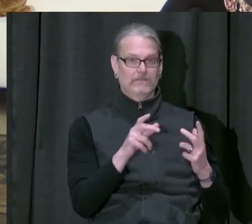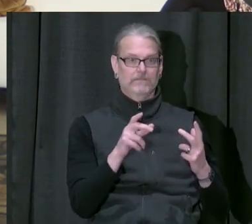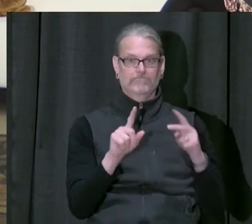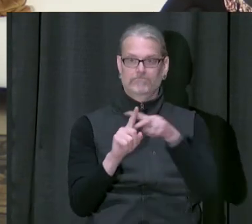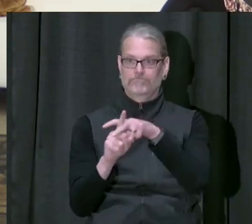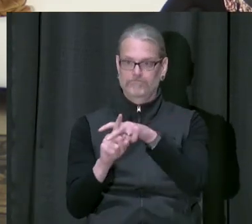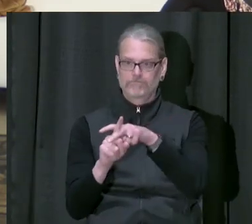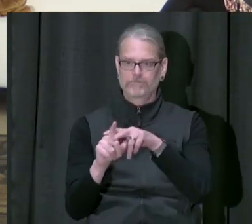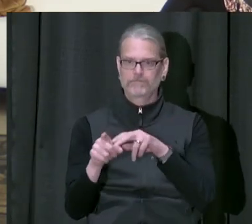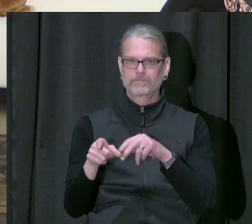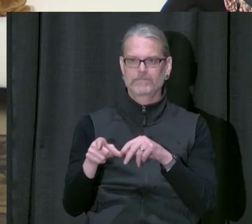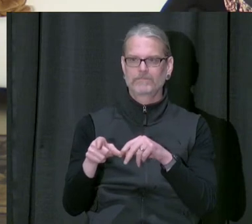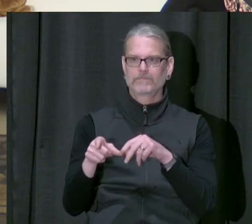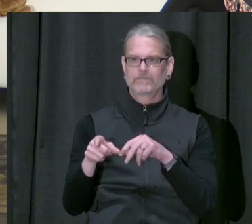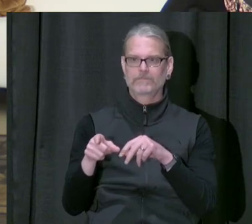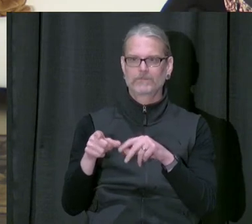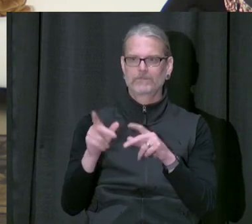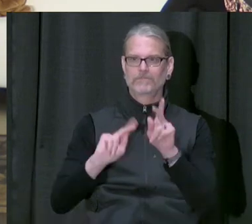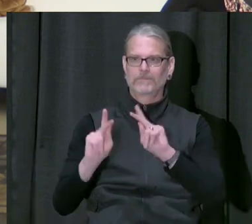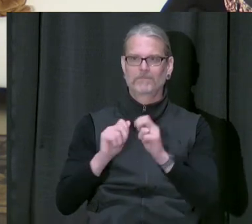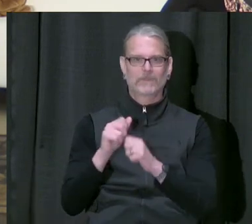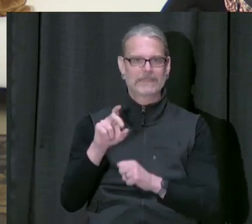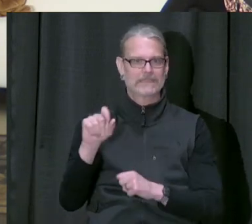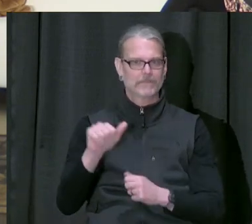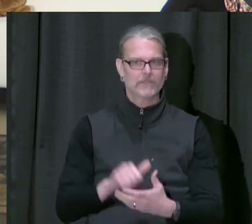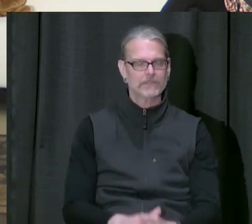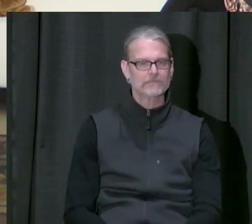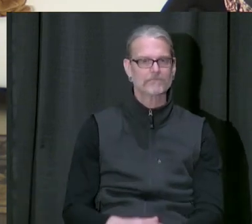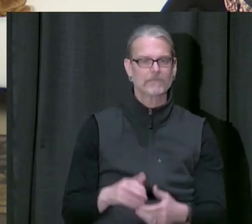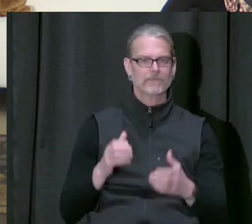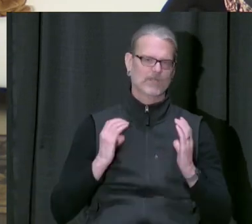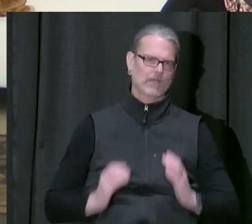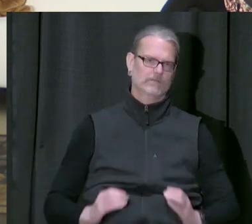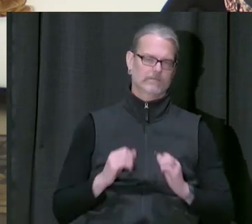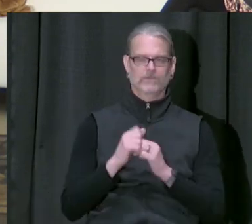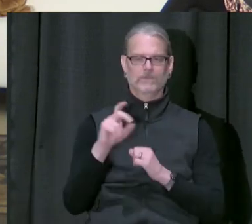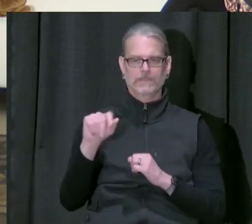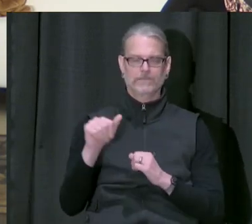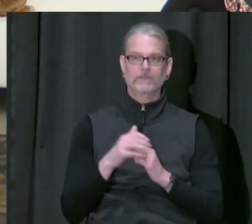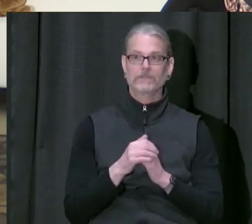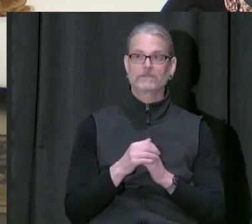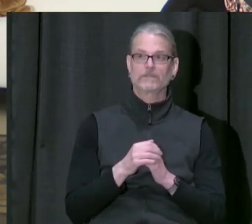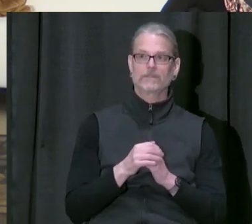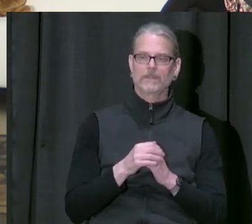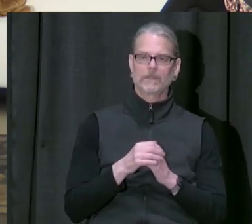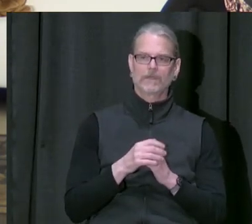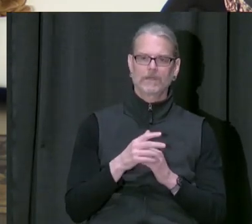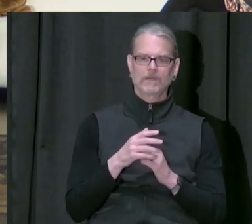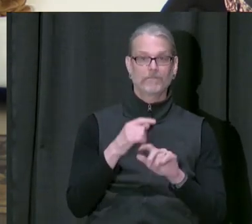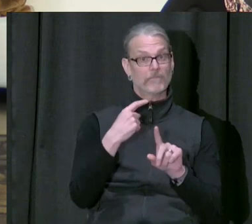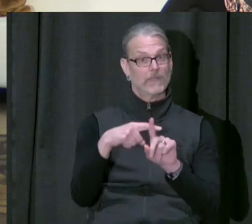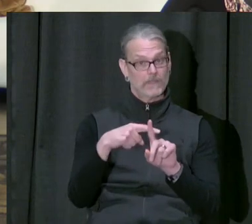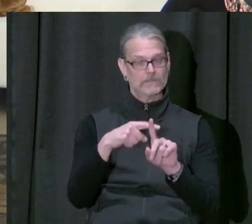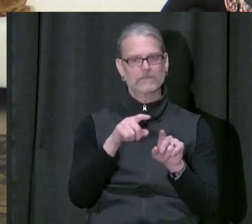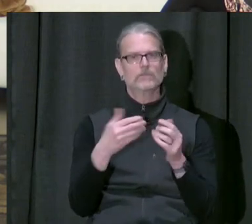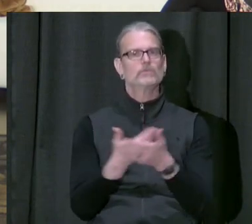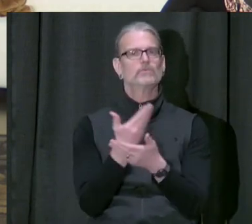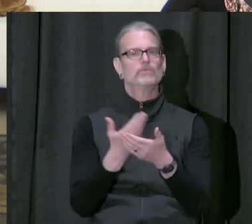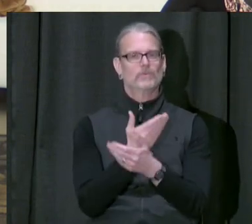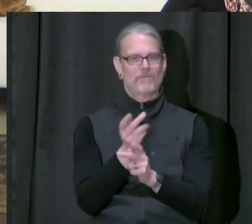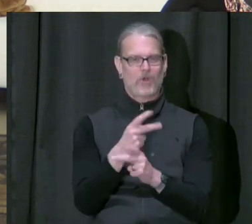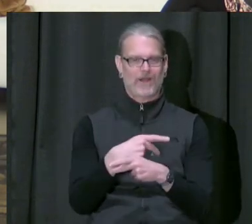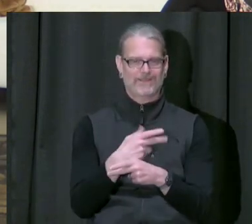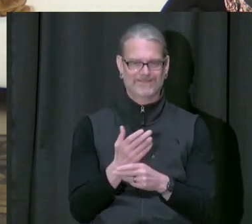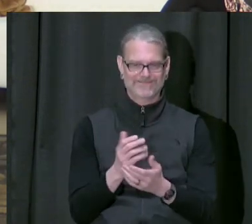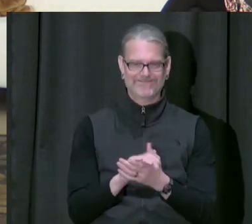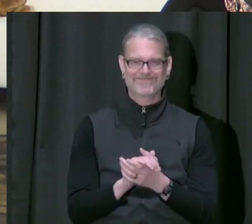for or aimed at customers with disabilities. And, you know, in addition to new products, of course,